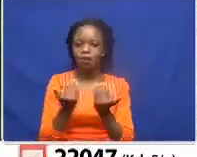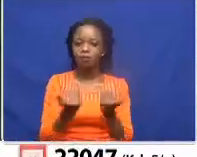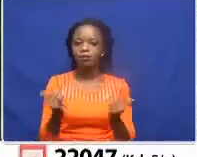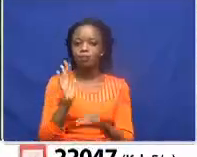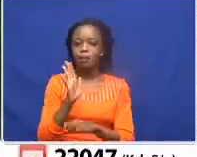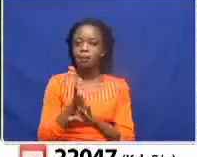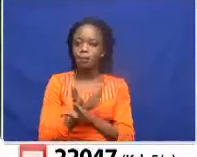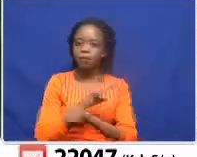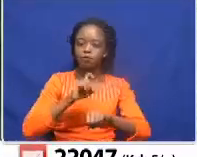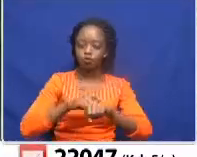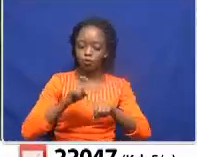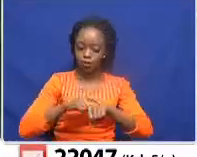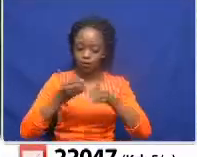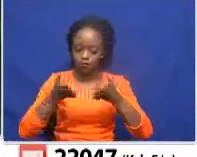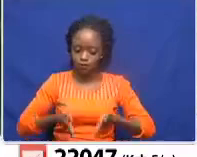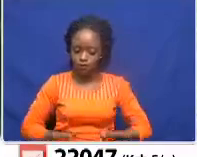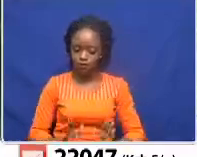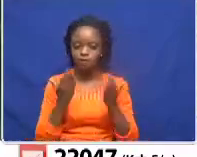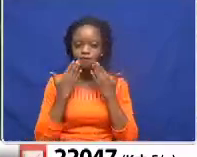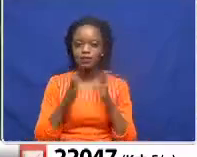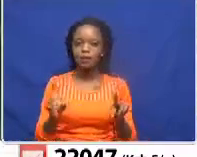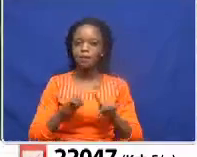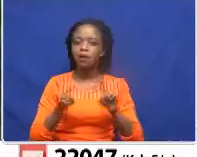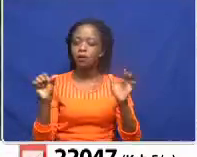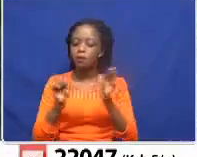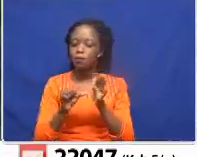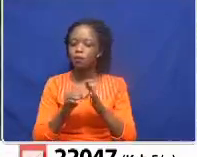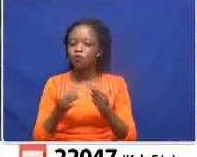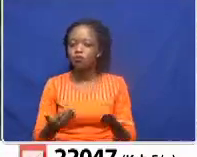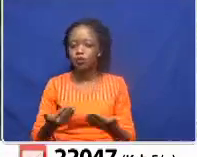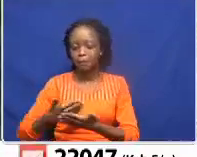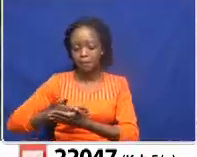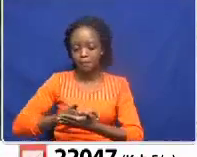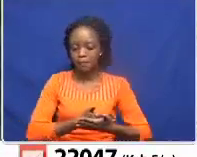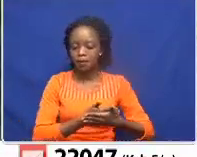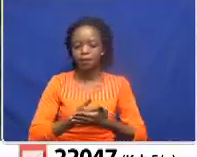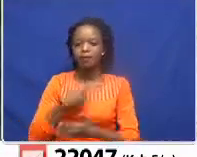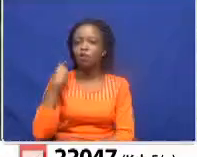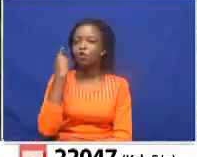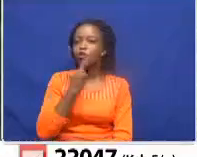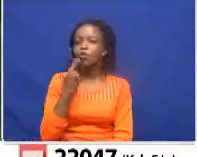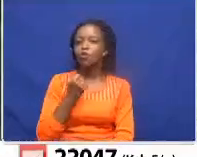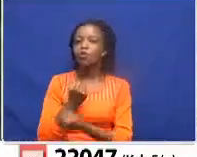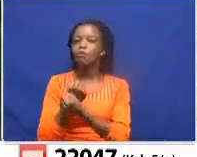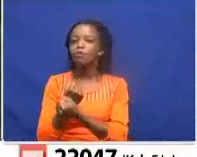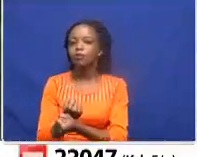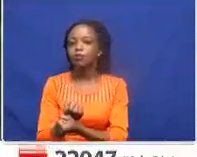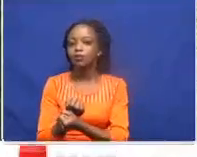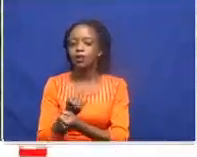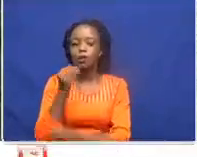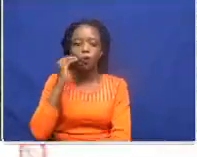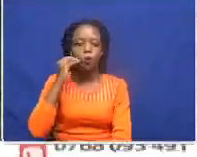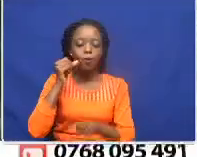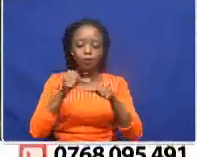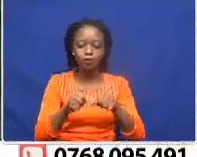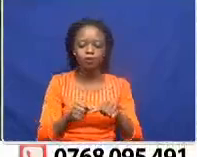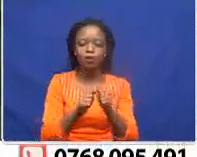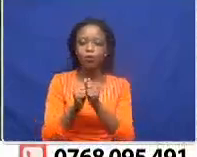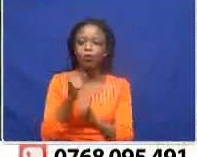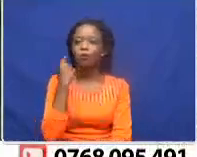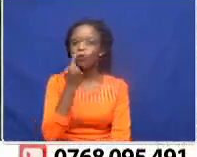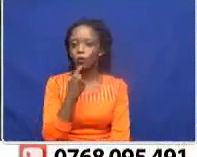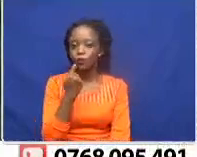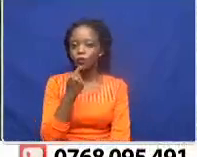after wamepata watoto, lakini shida ni huyu mtoto mdogo. Atalindwa na nani, atabaki na nani nyumbani. Kwa hivyo